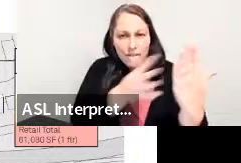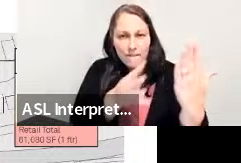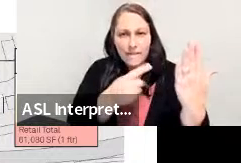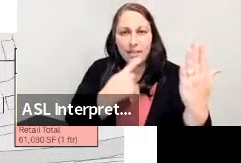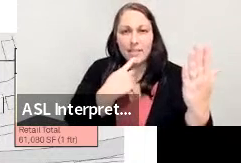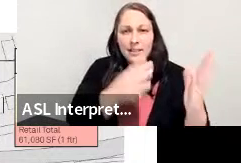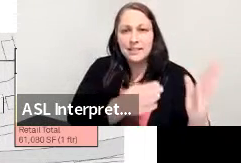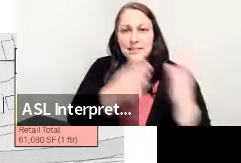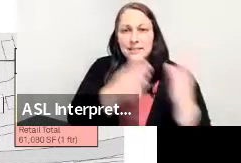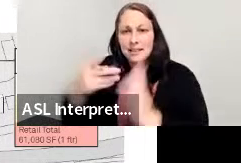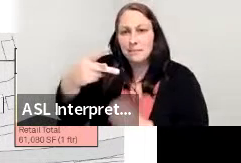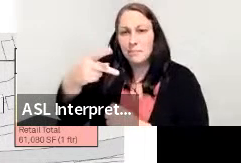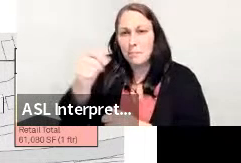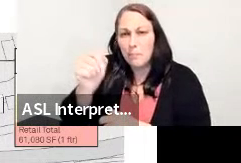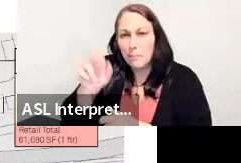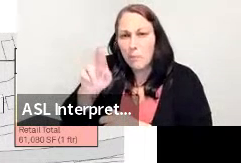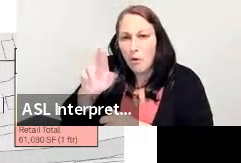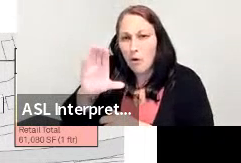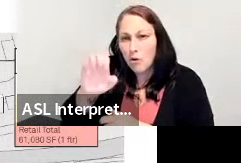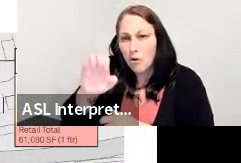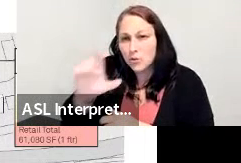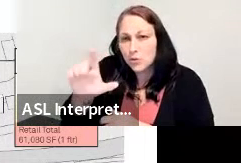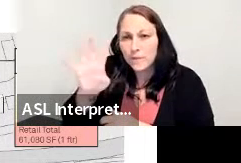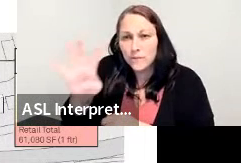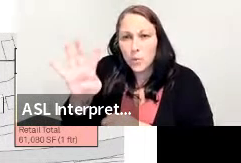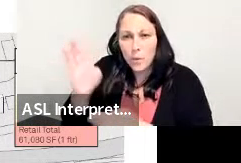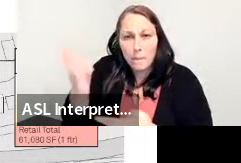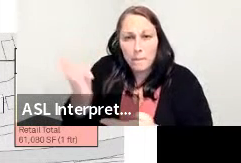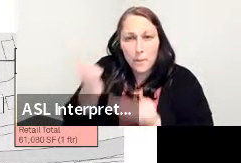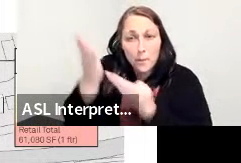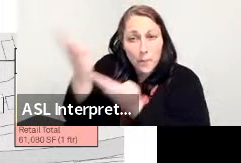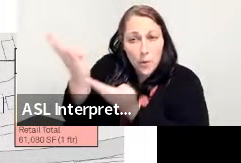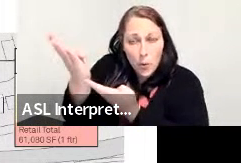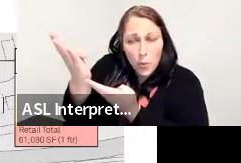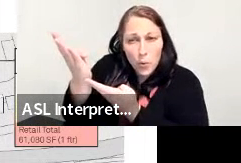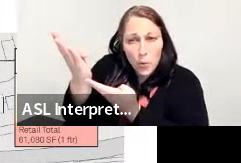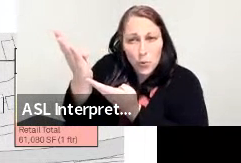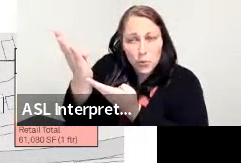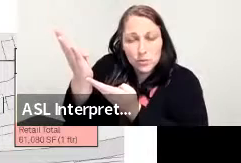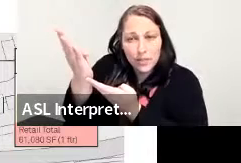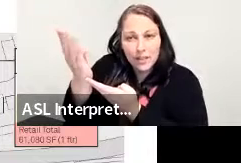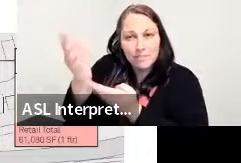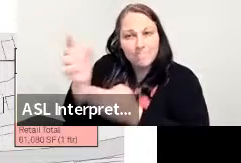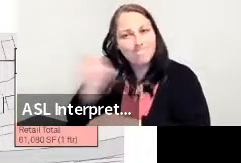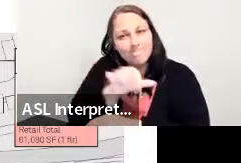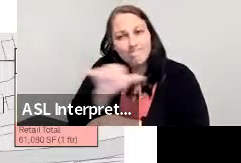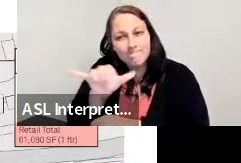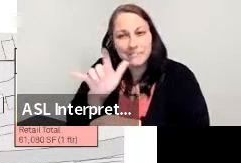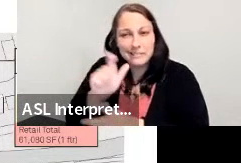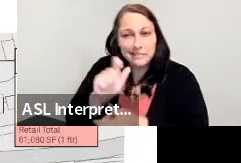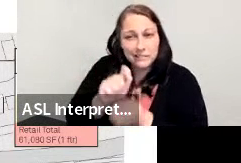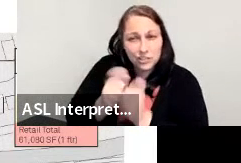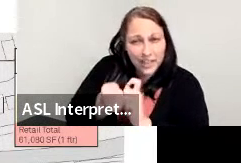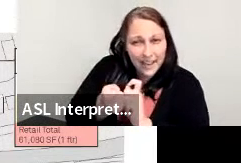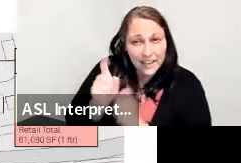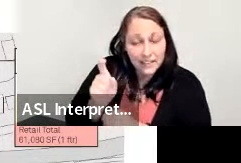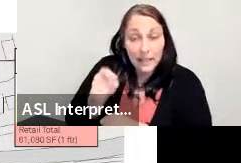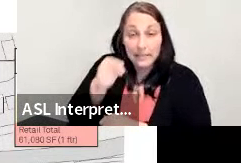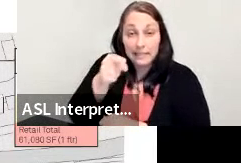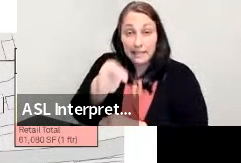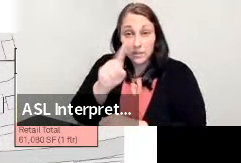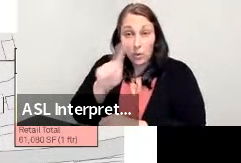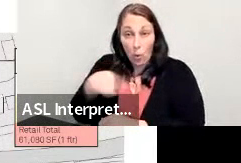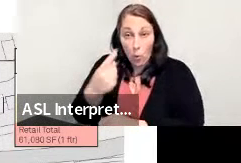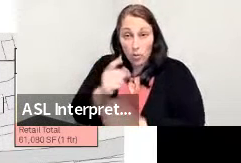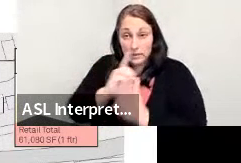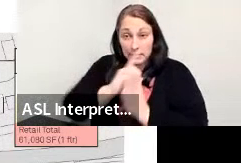4 proposed. And it looked like things had changed. Is that what, like, is this purely design